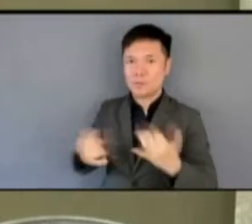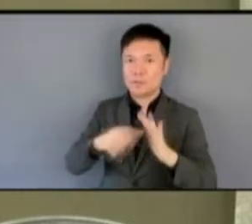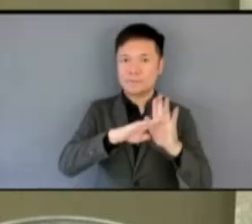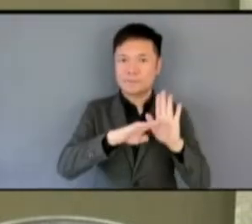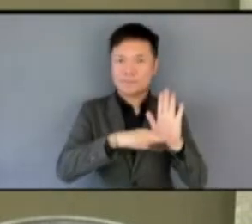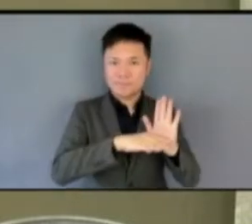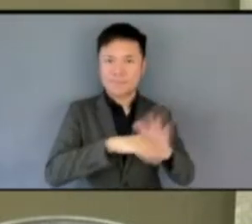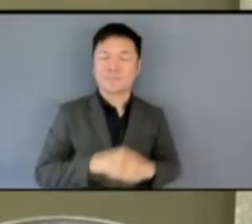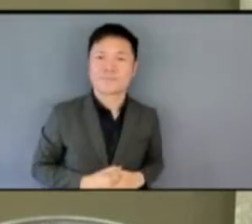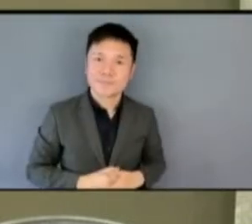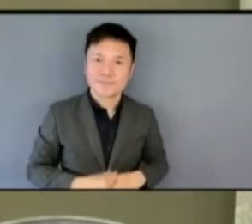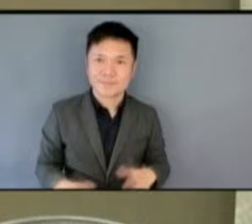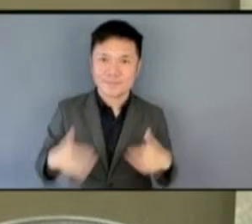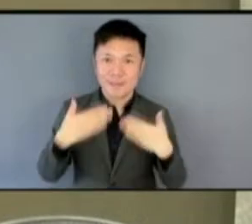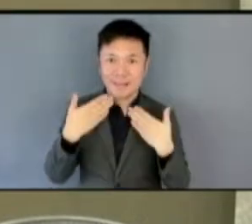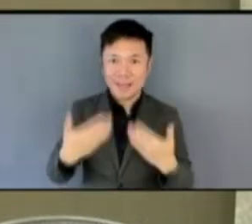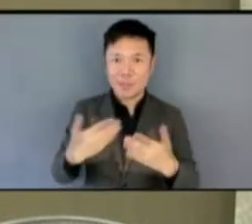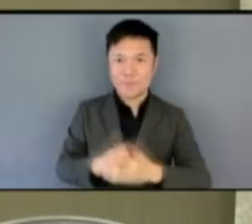much.